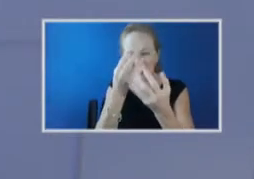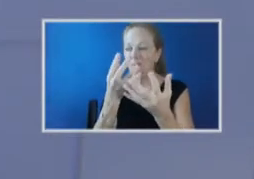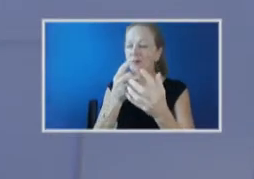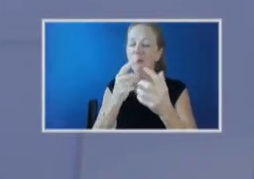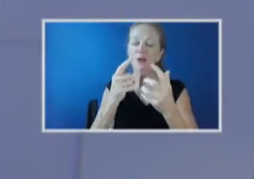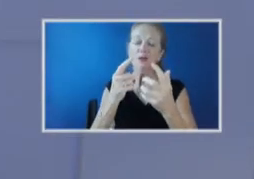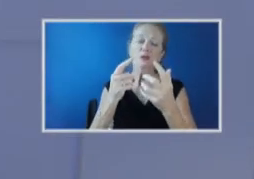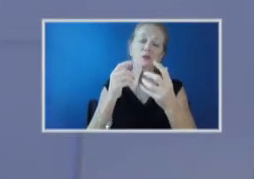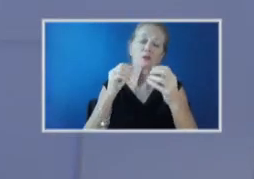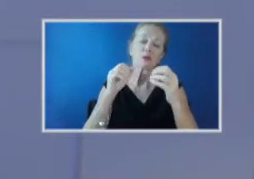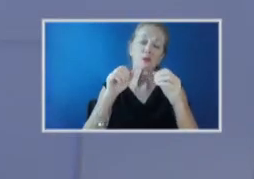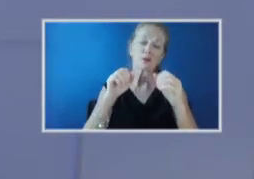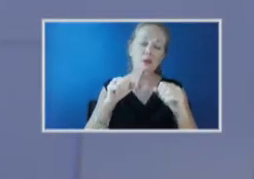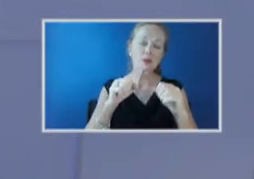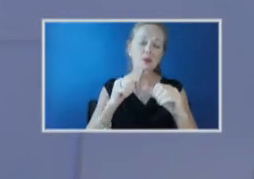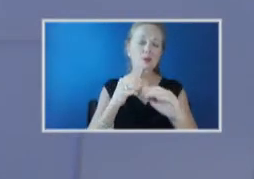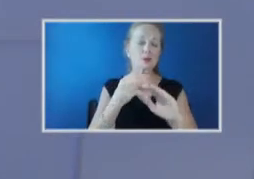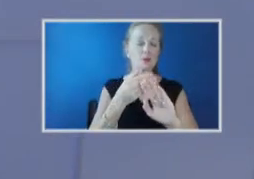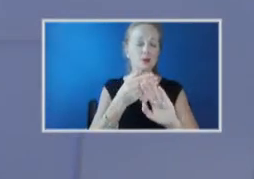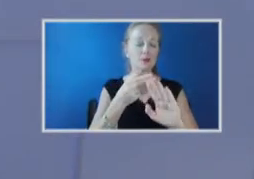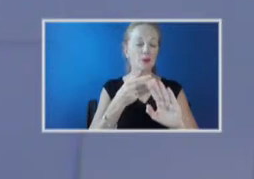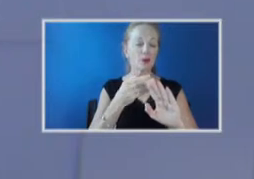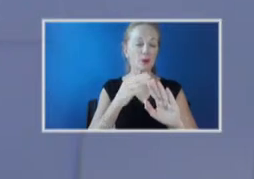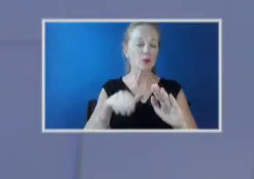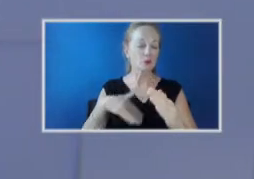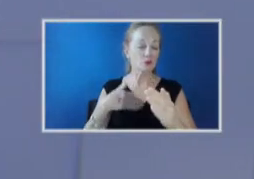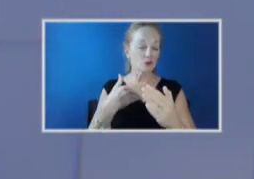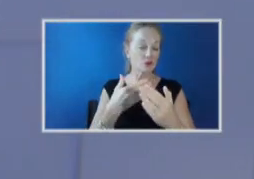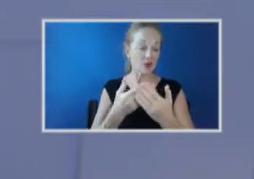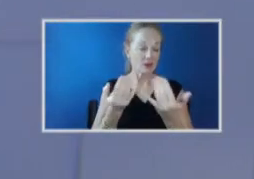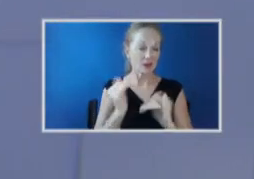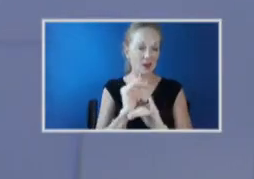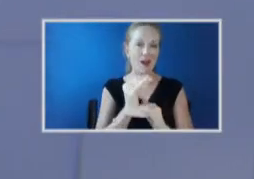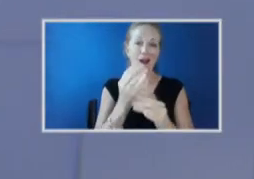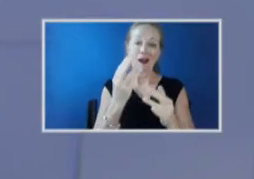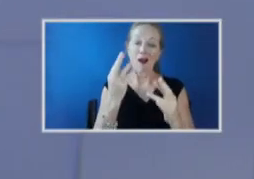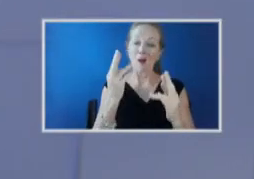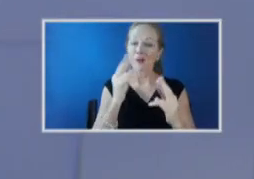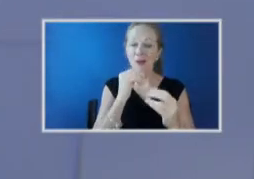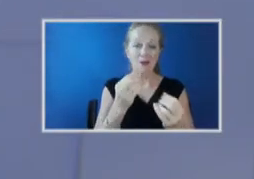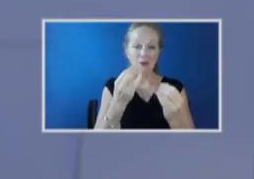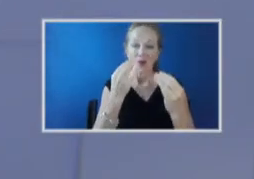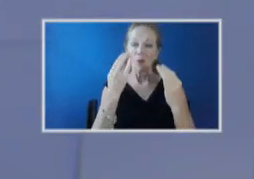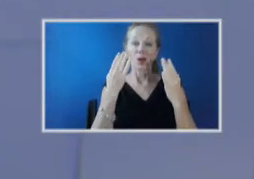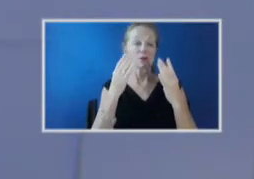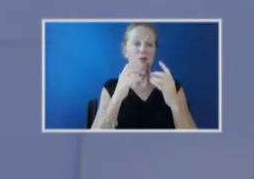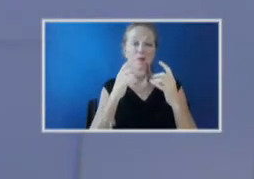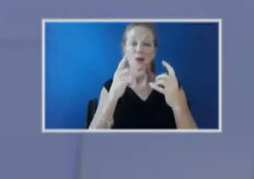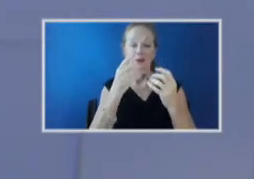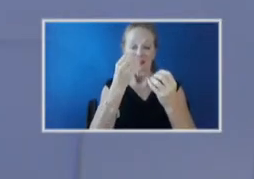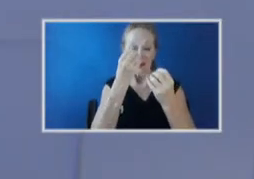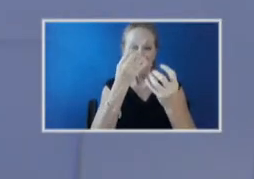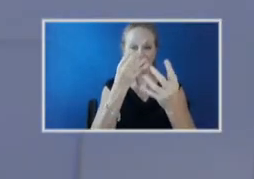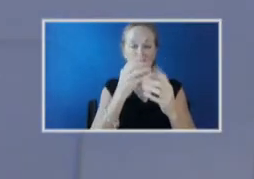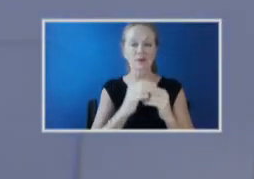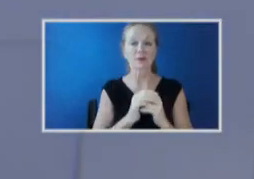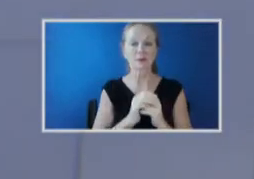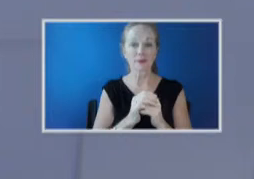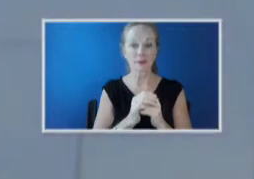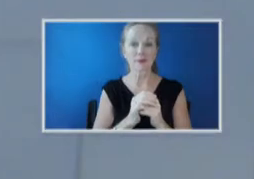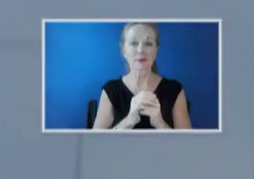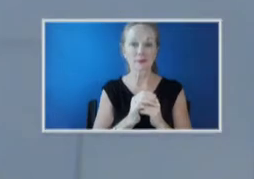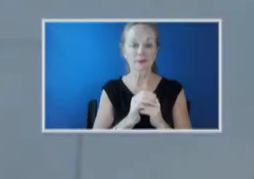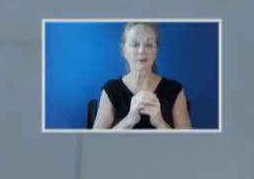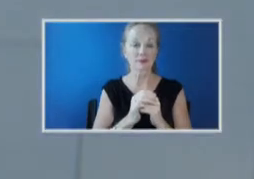we could prior to coming tonight, and I hope we didn't inundate you with too much information. As we went